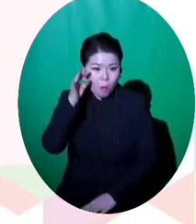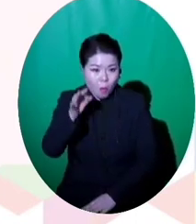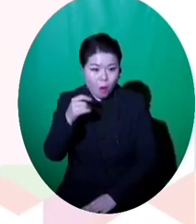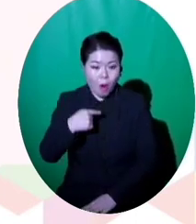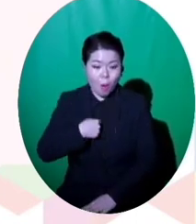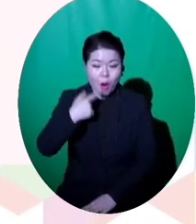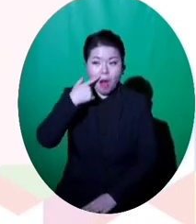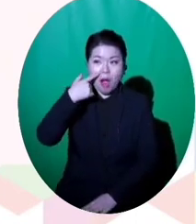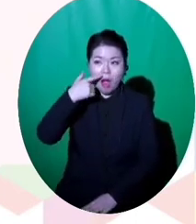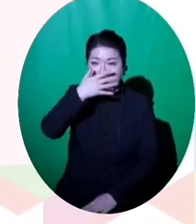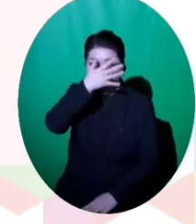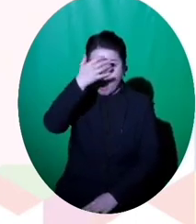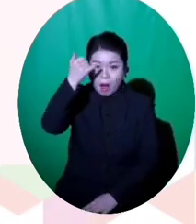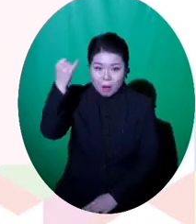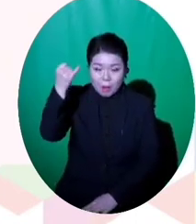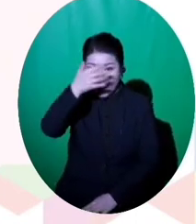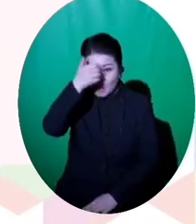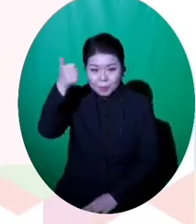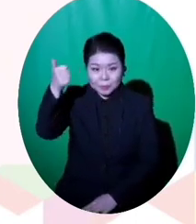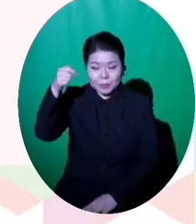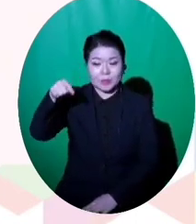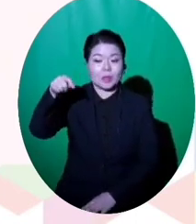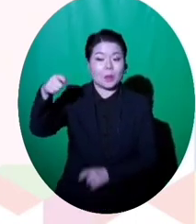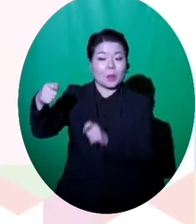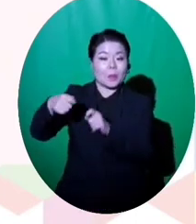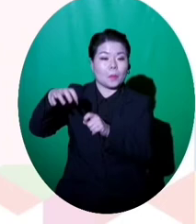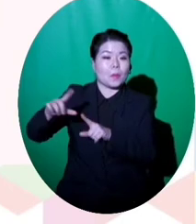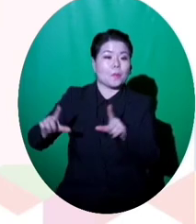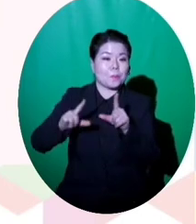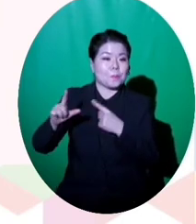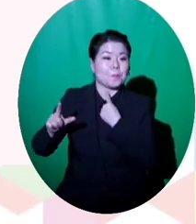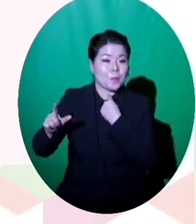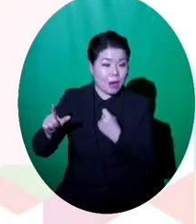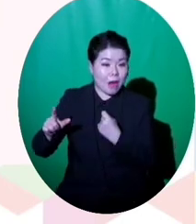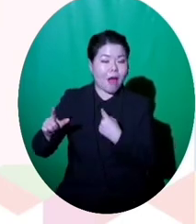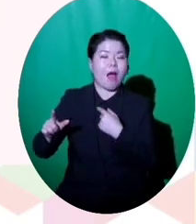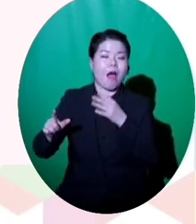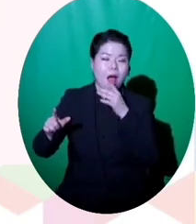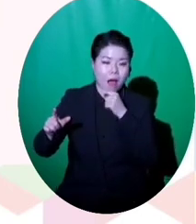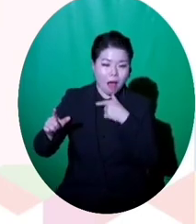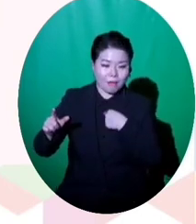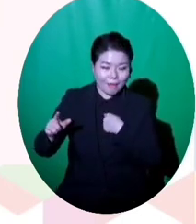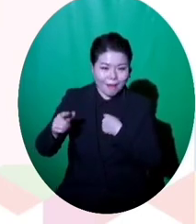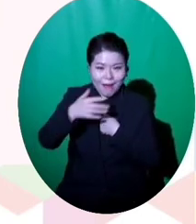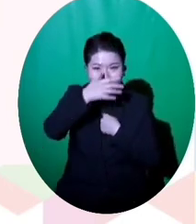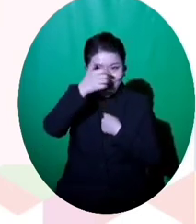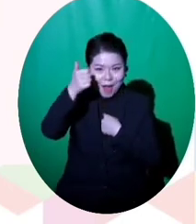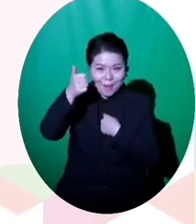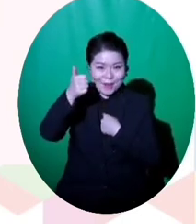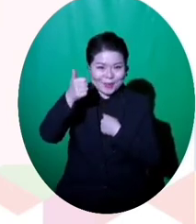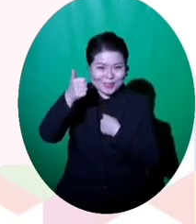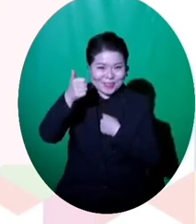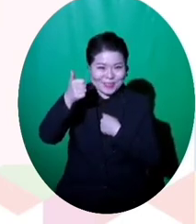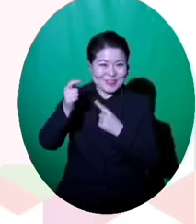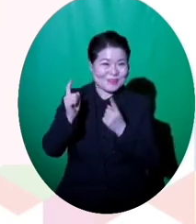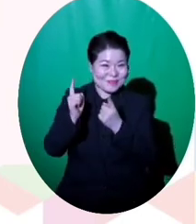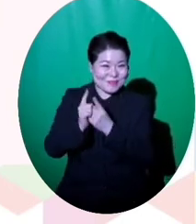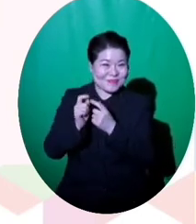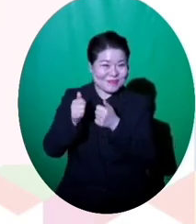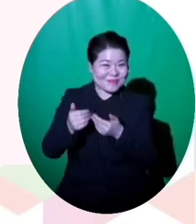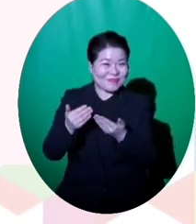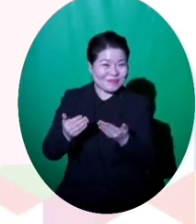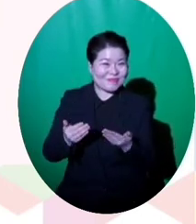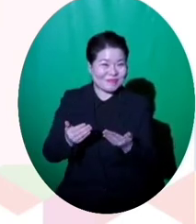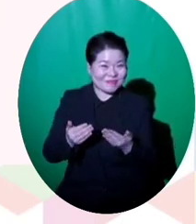So as a visual artist and a storyteller, I work with technology and also educational